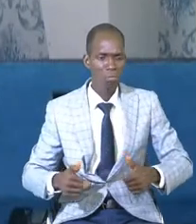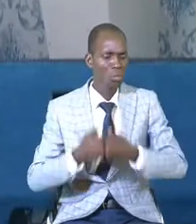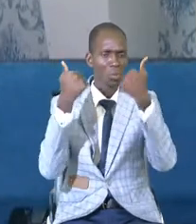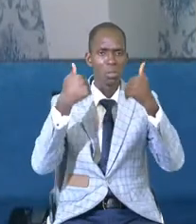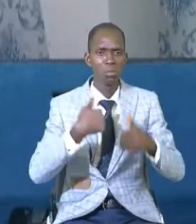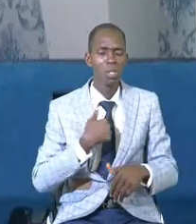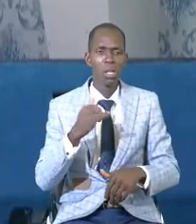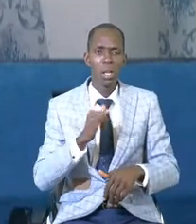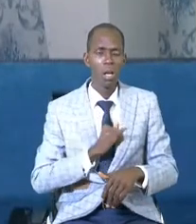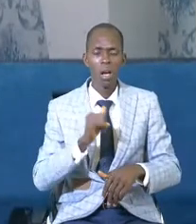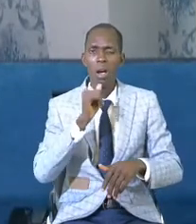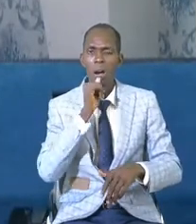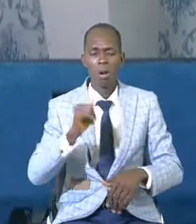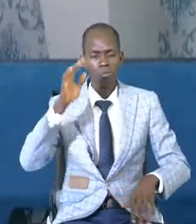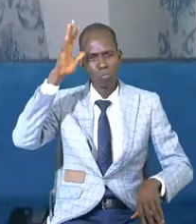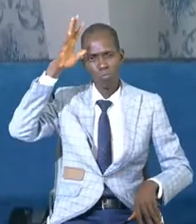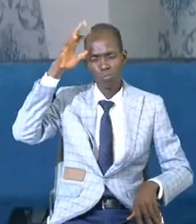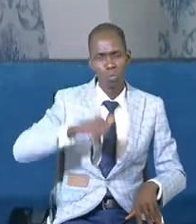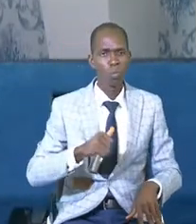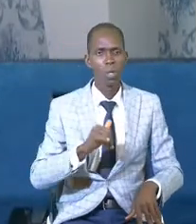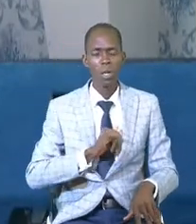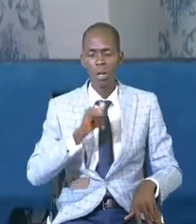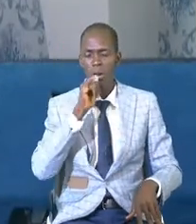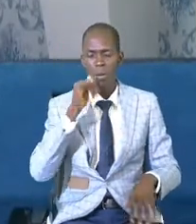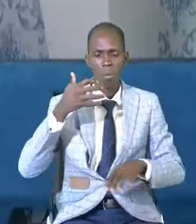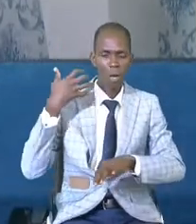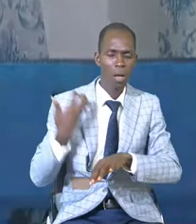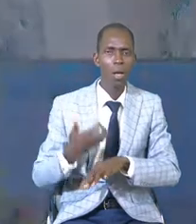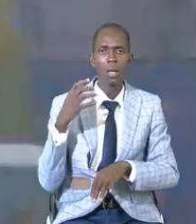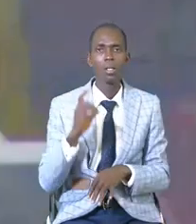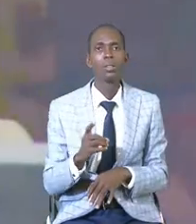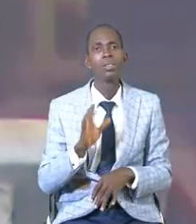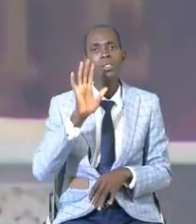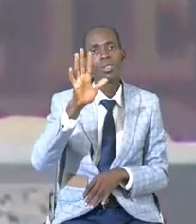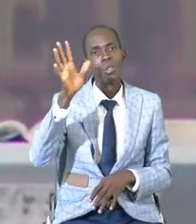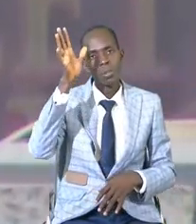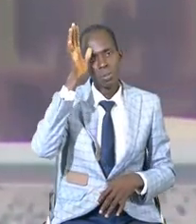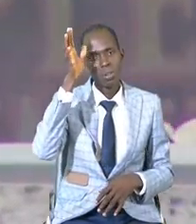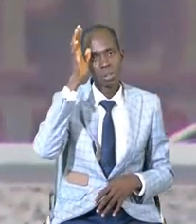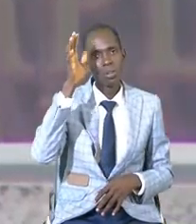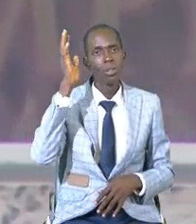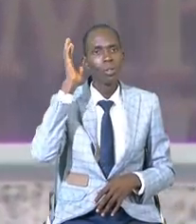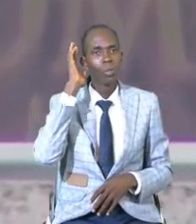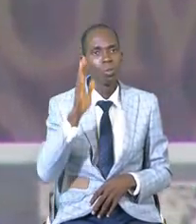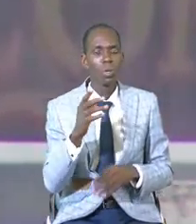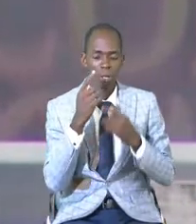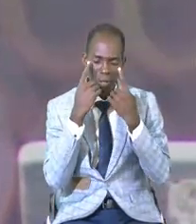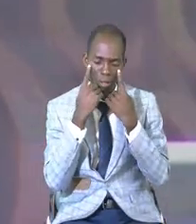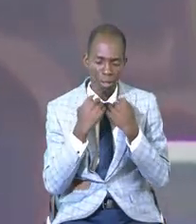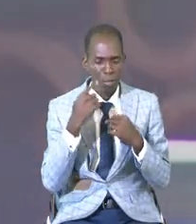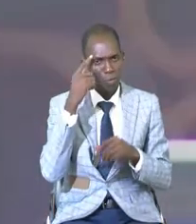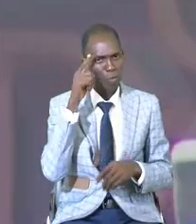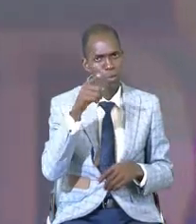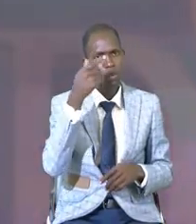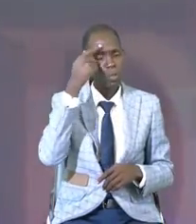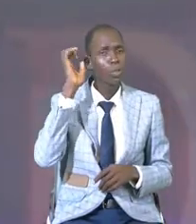am tough. I am hard. Your father will probably cry for you because he knows